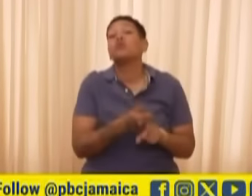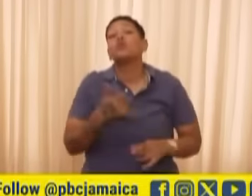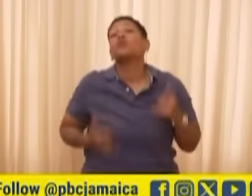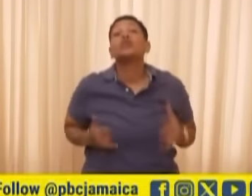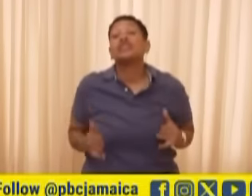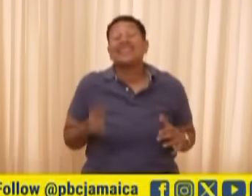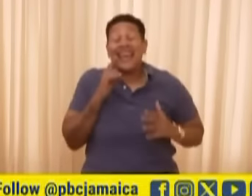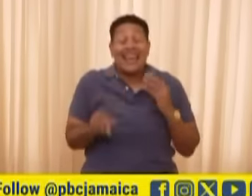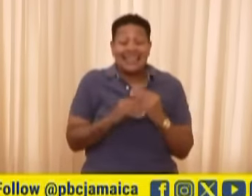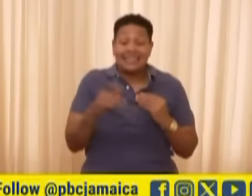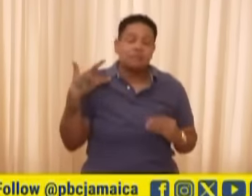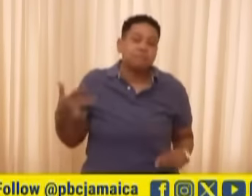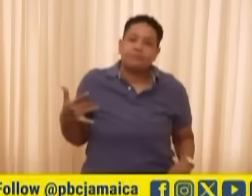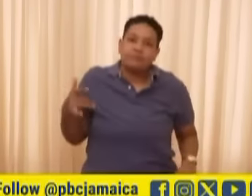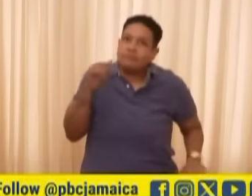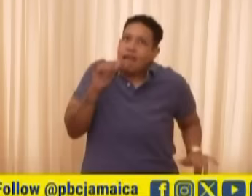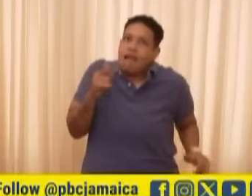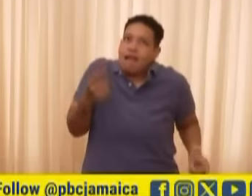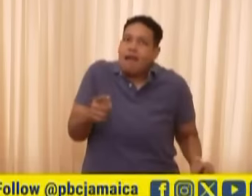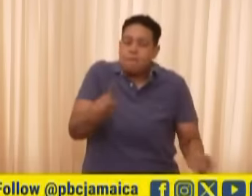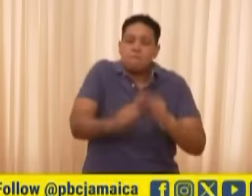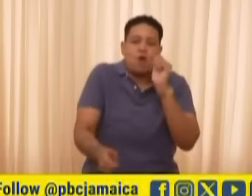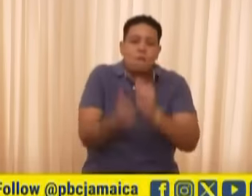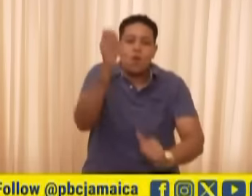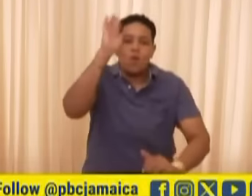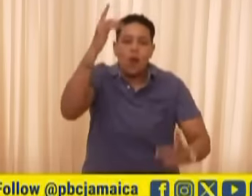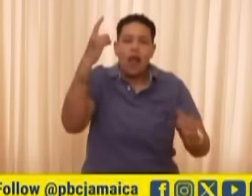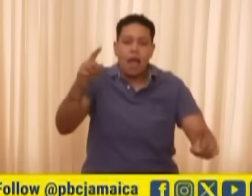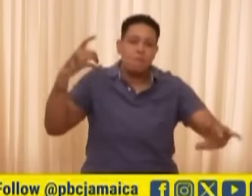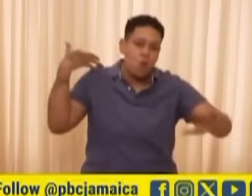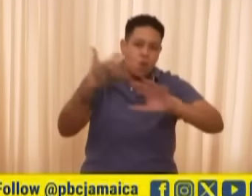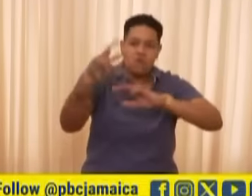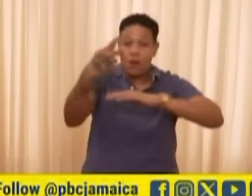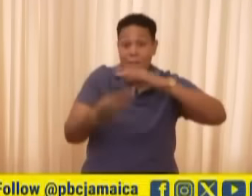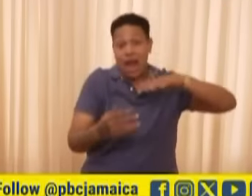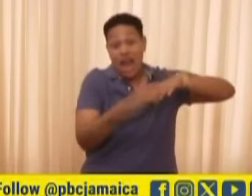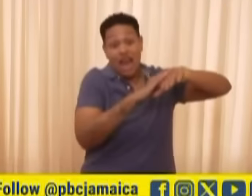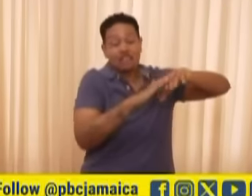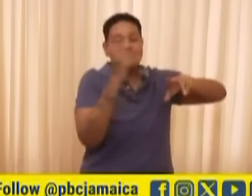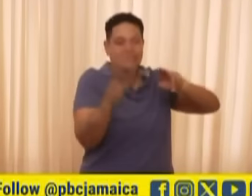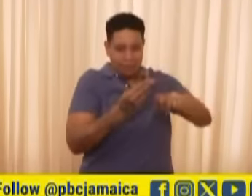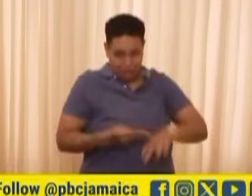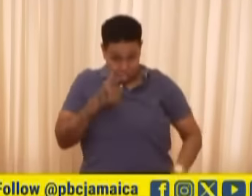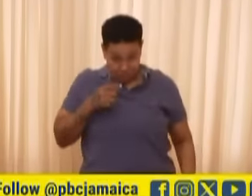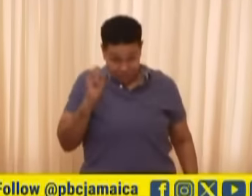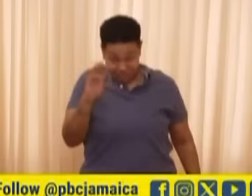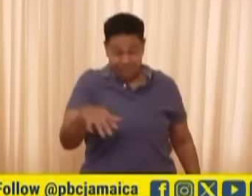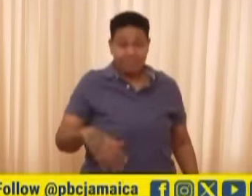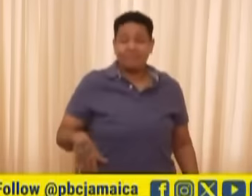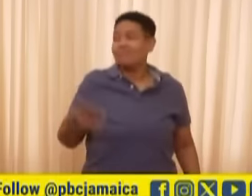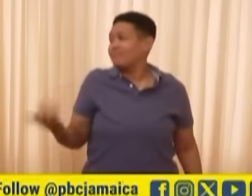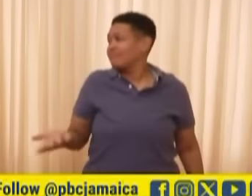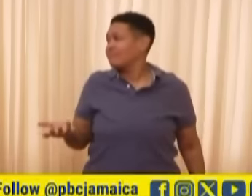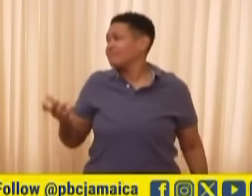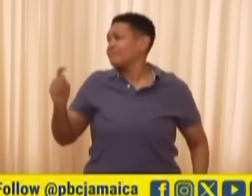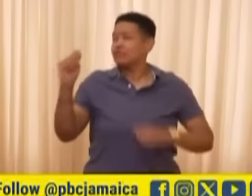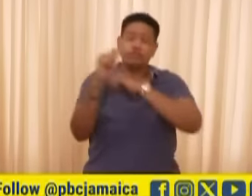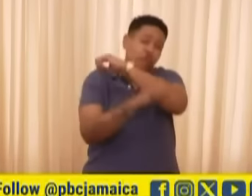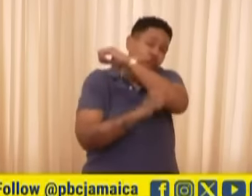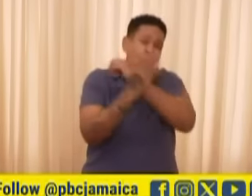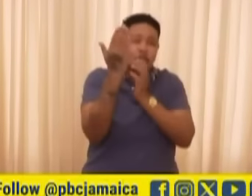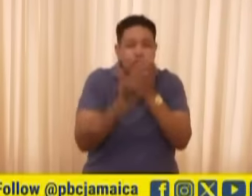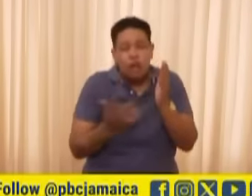is also unusual, but the most of it will occur over those parishes that were named. Parts of